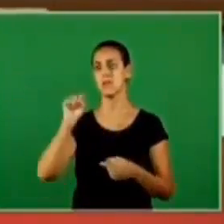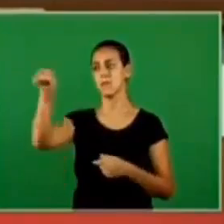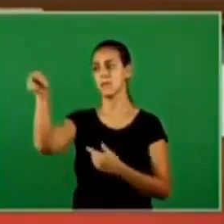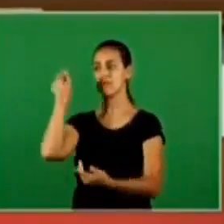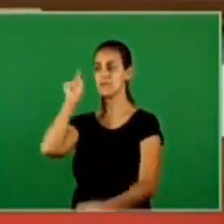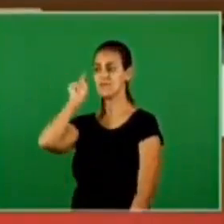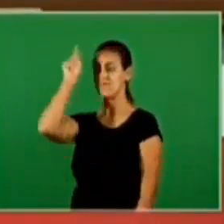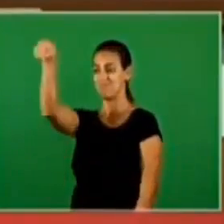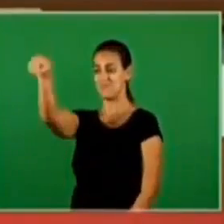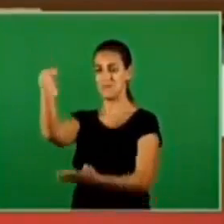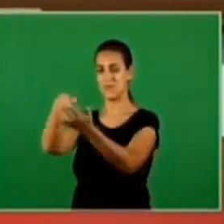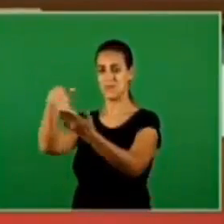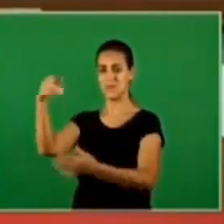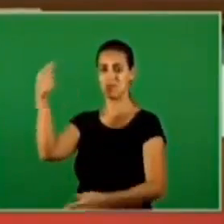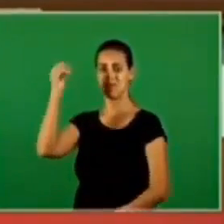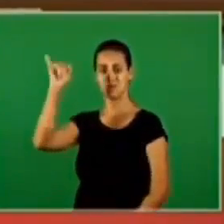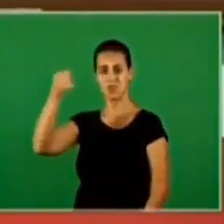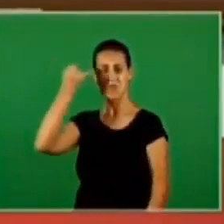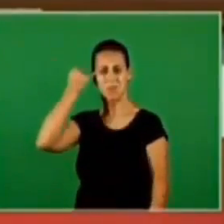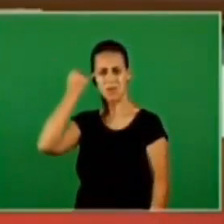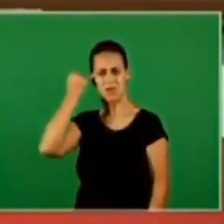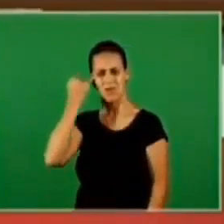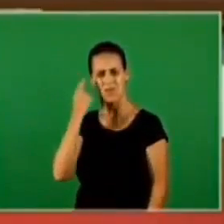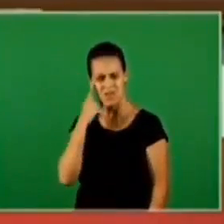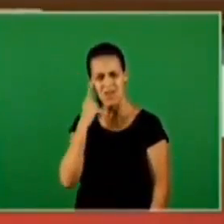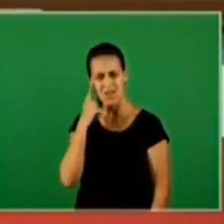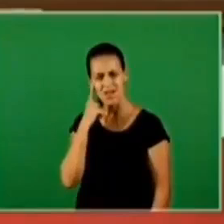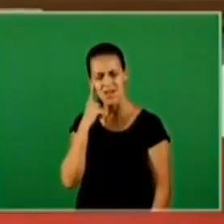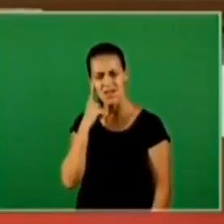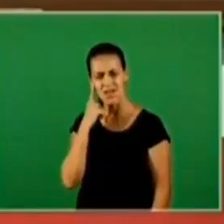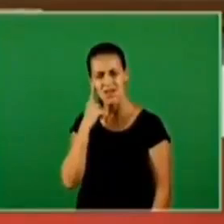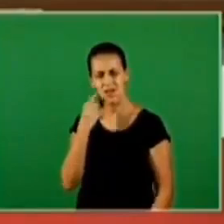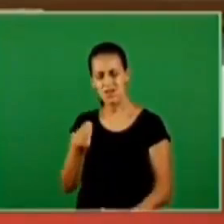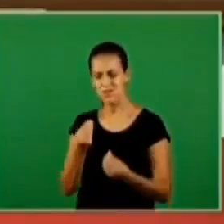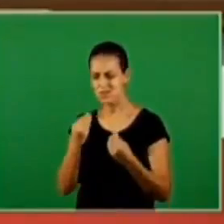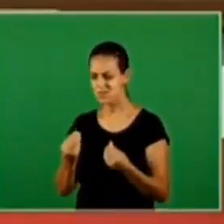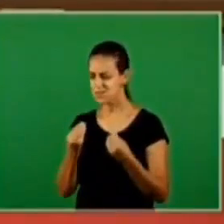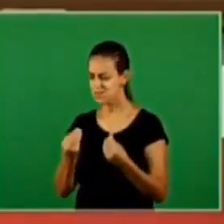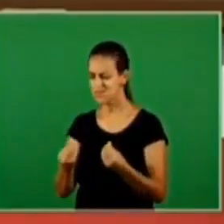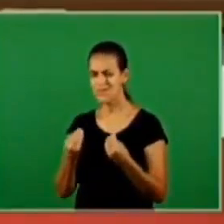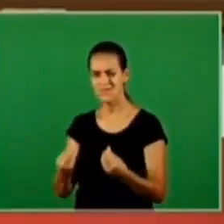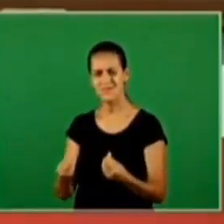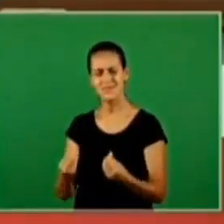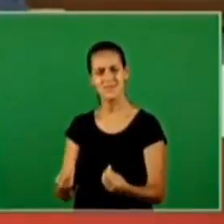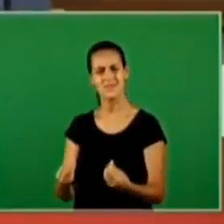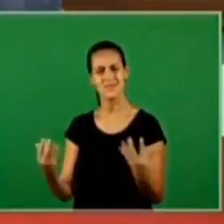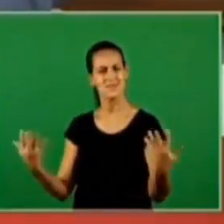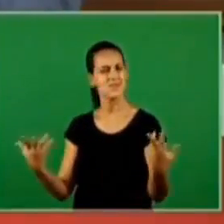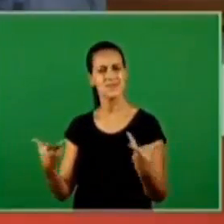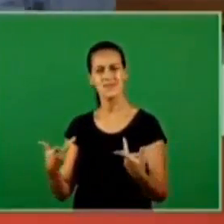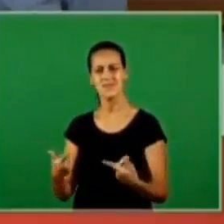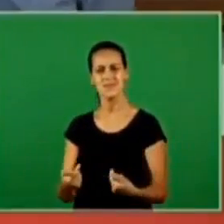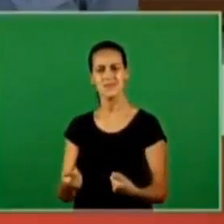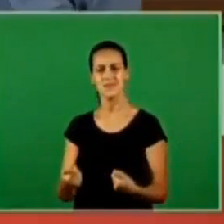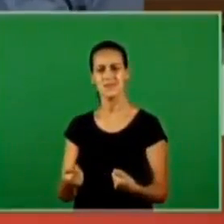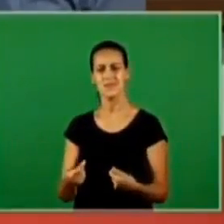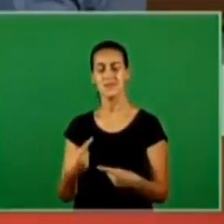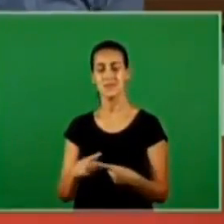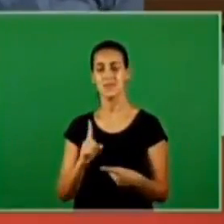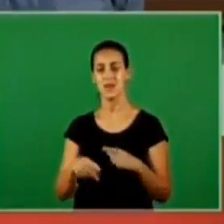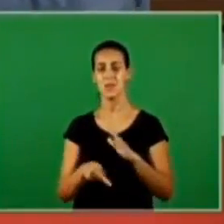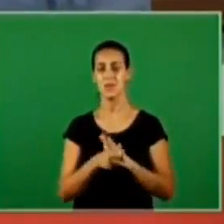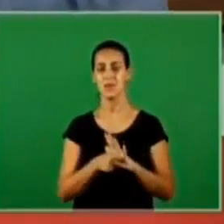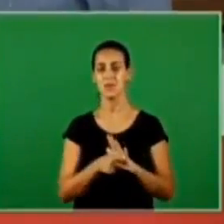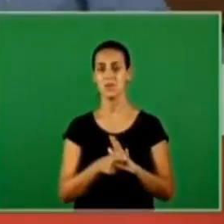to the Japanese there. Imagine how amazing this is. Why? Because this is all part of